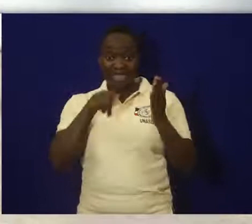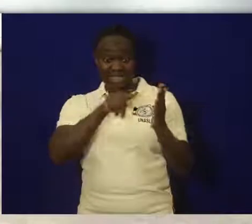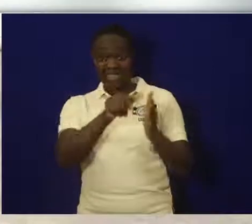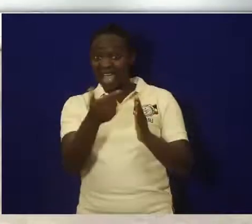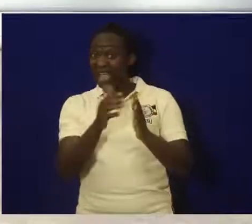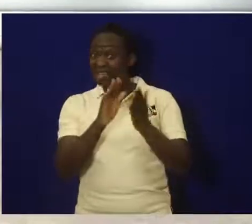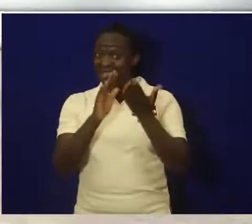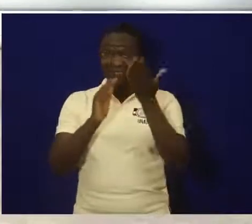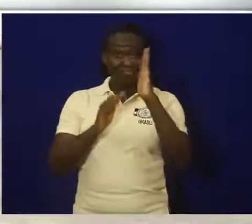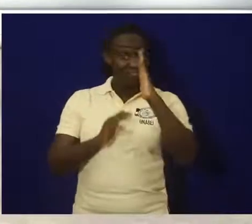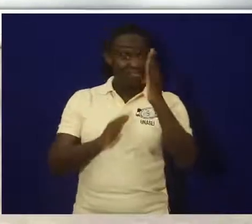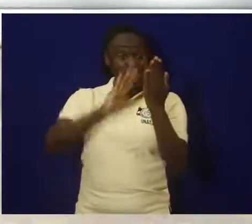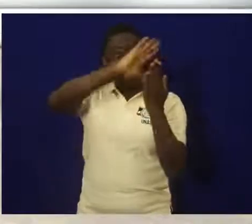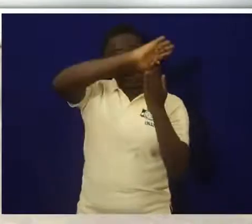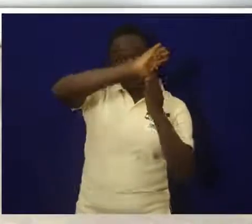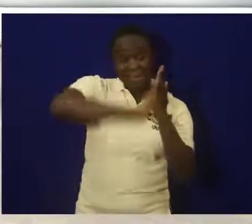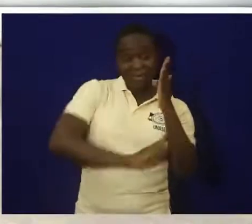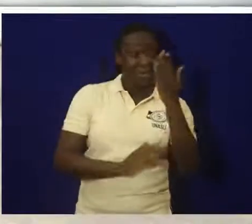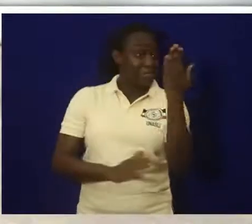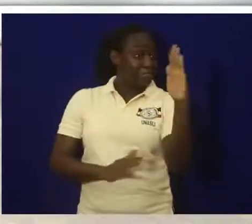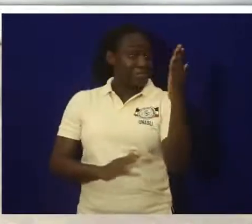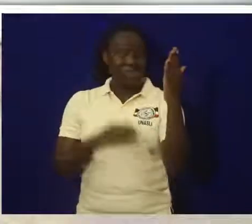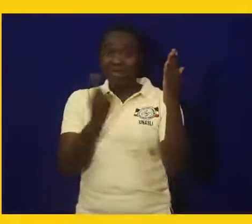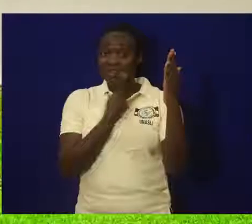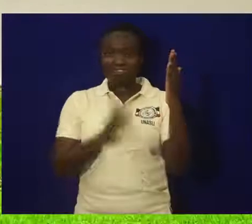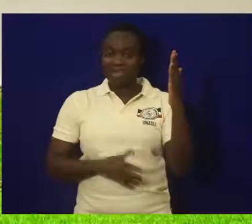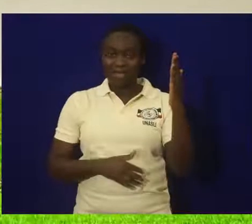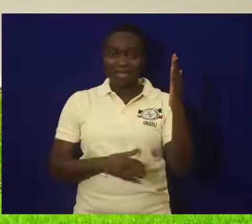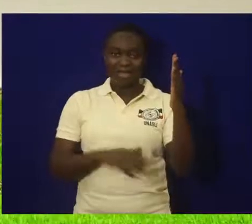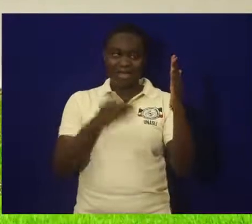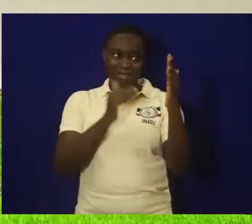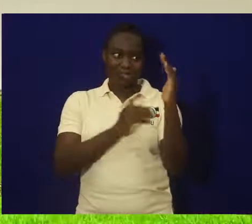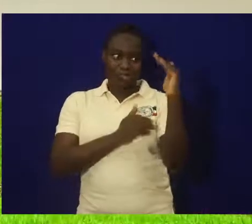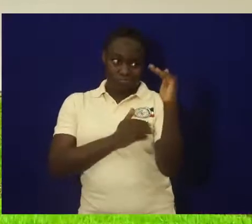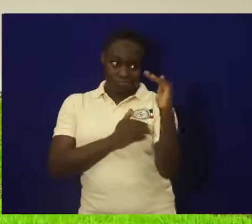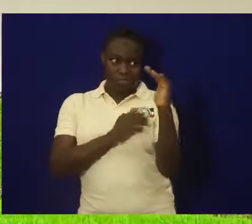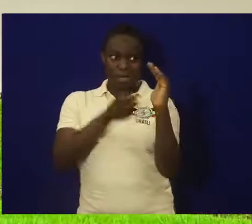These ones are not plane. These ones are curved.